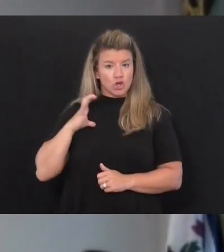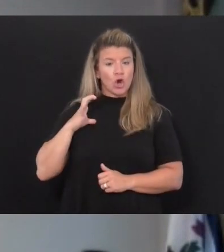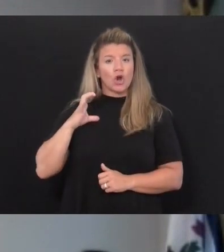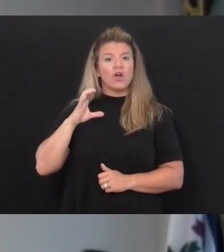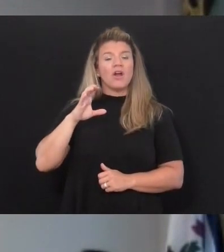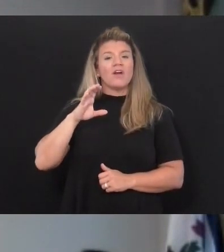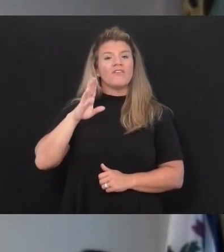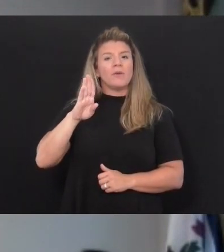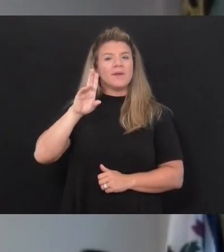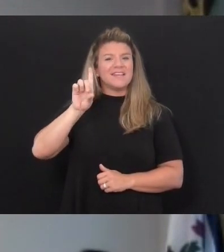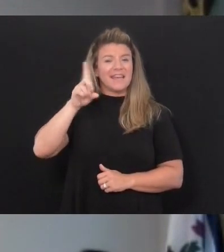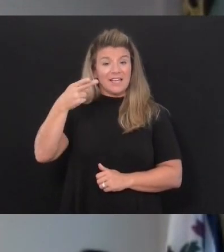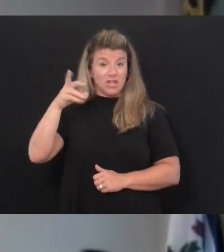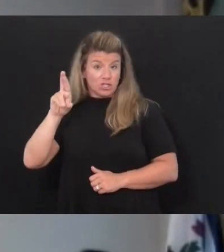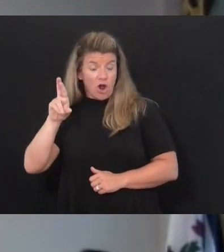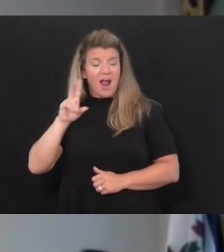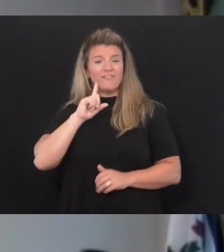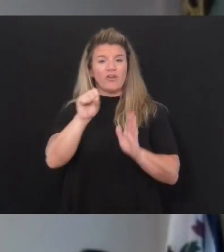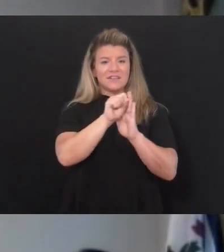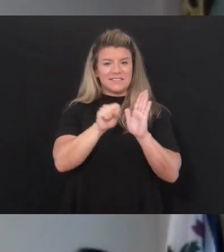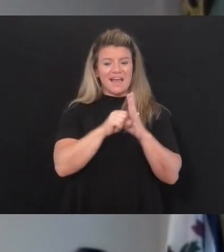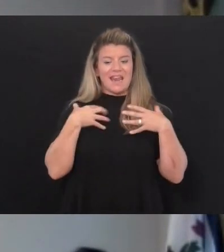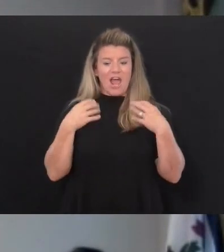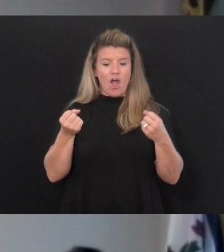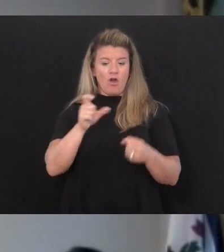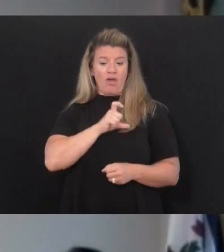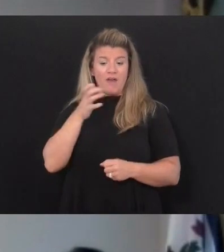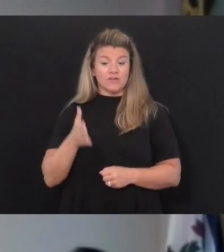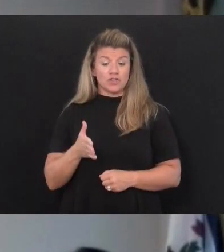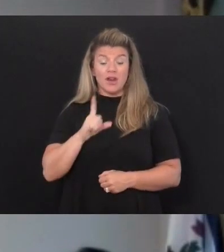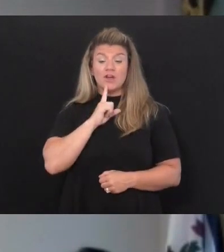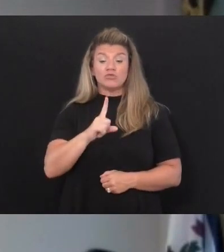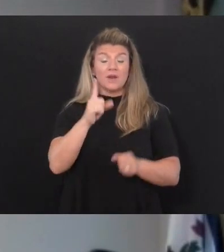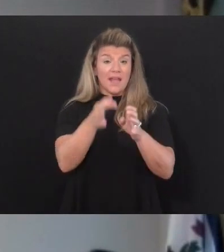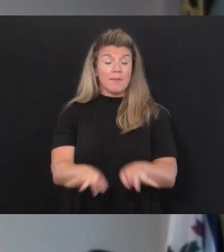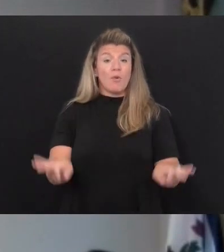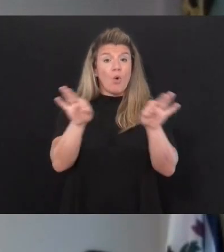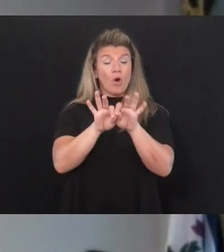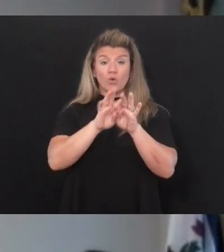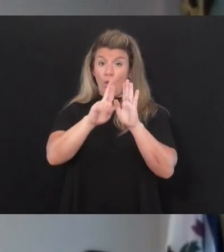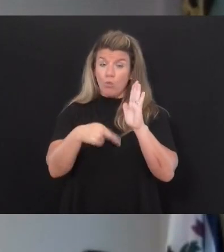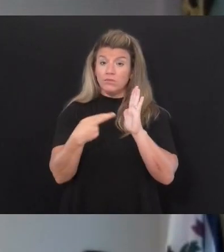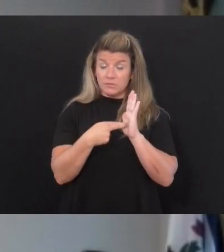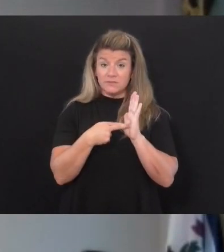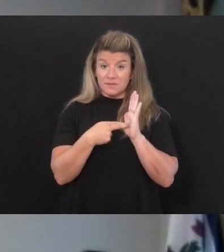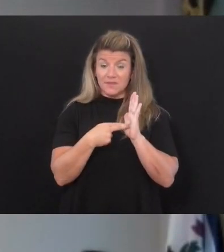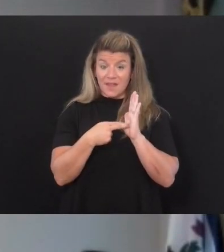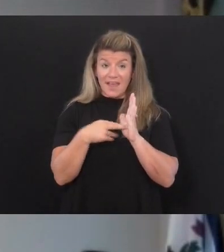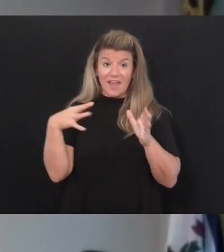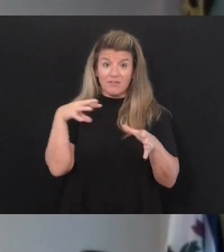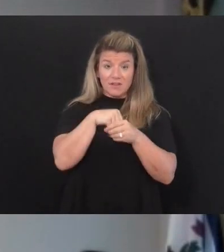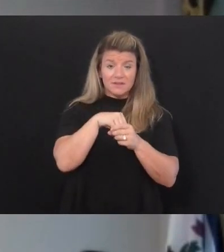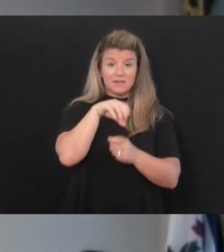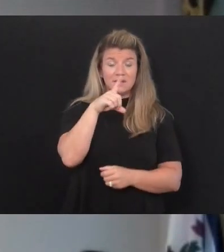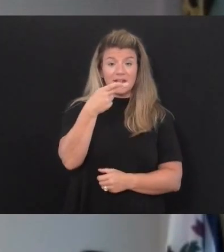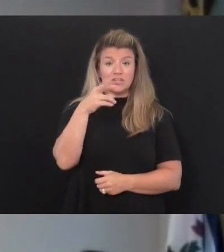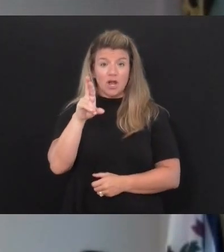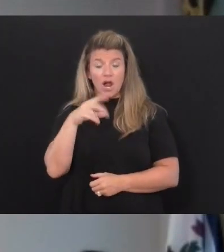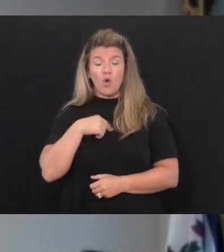you saw what happened, with the unemployment claims and everything, how that is always on everybody's mind.